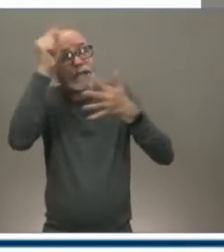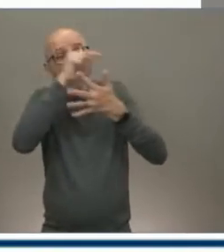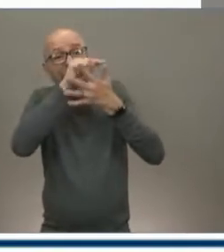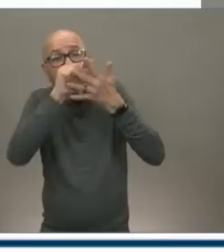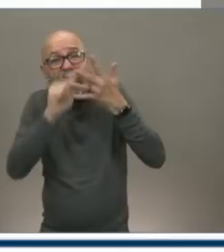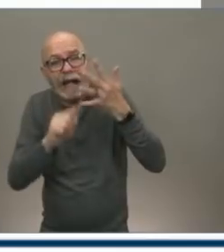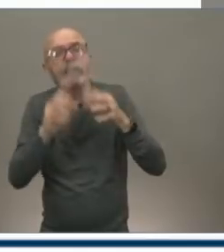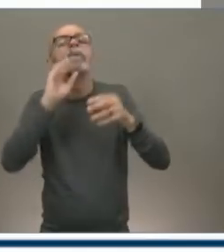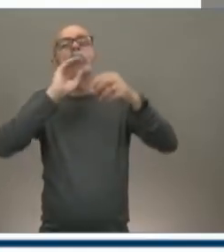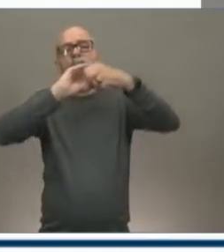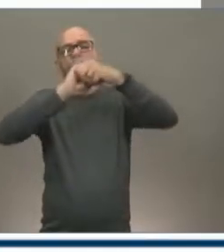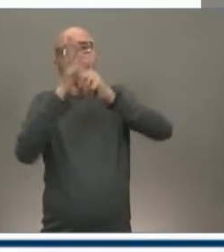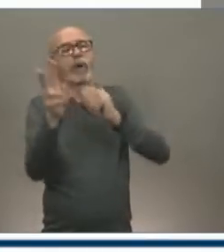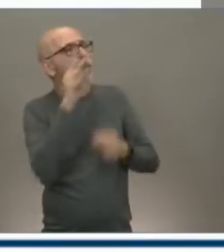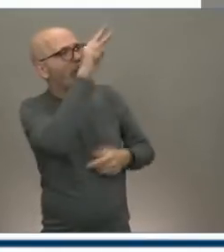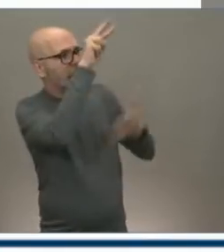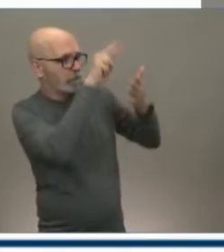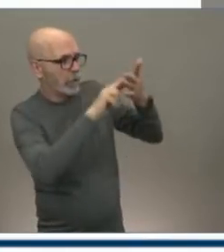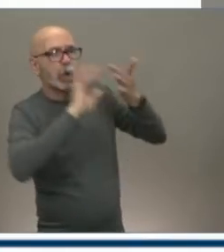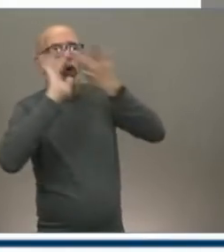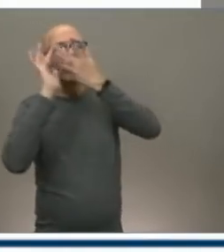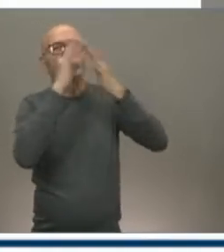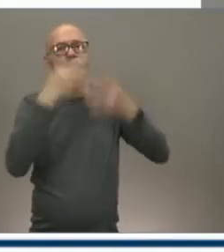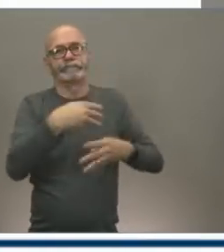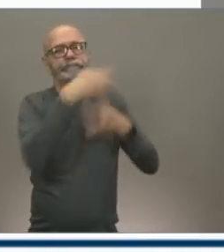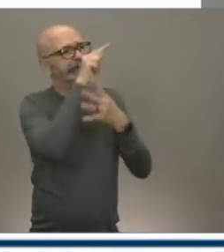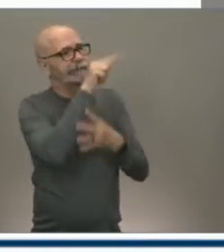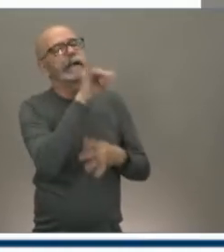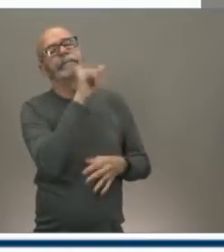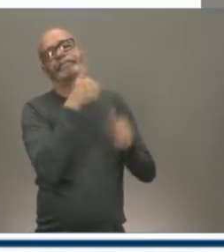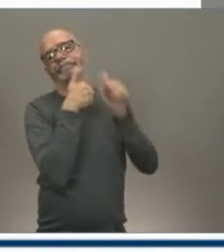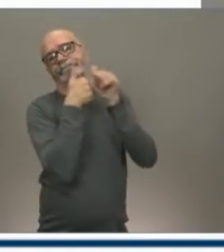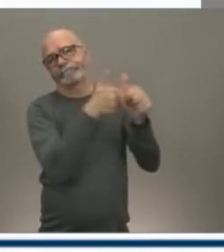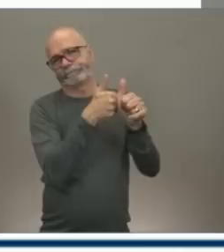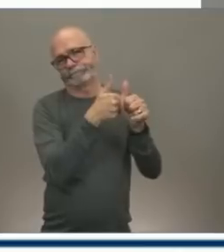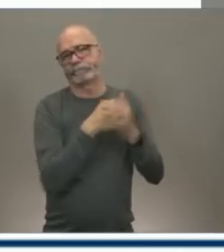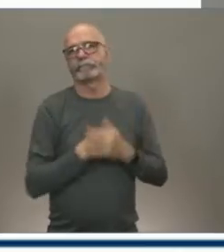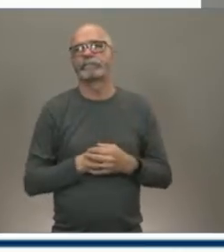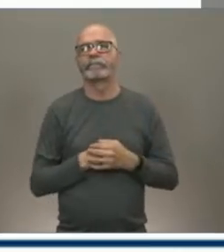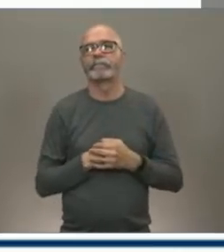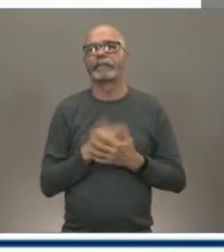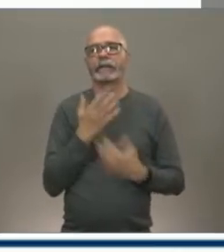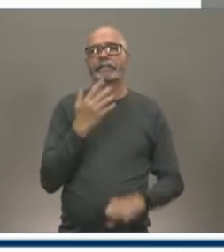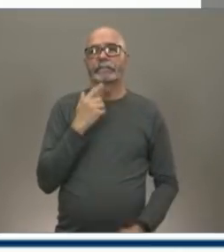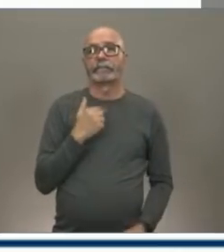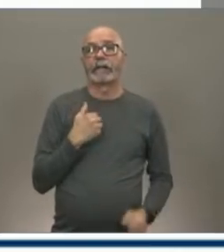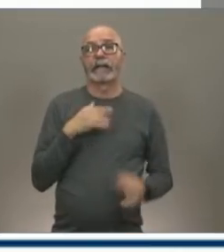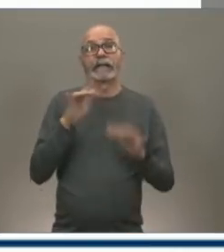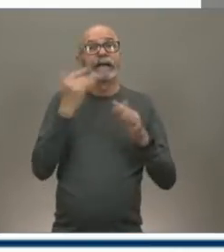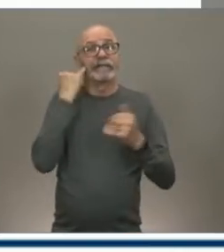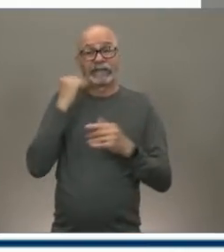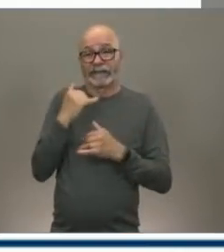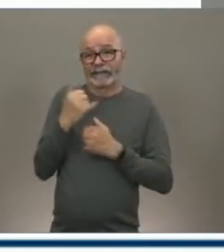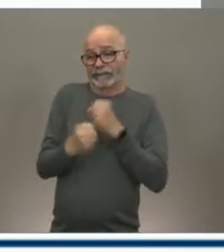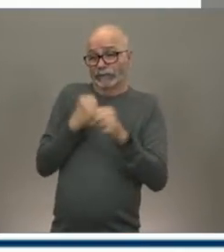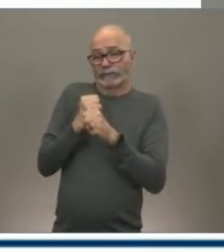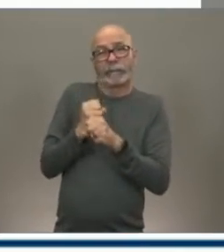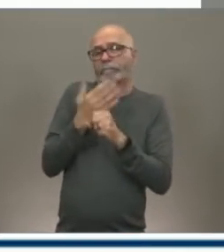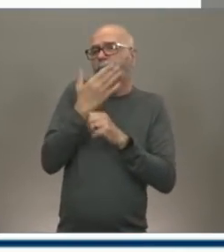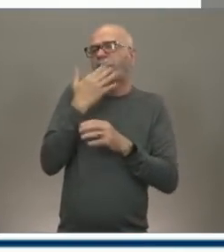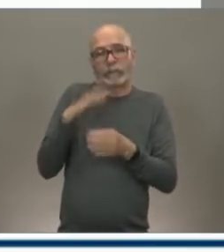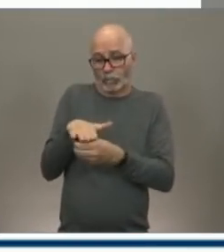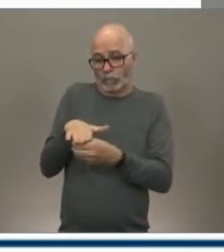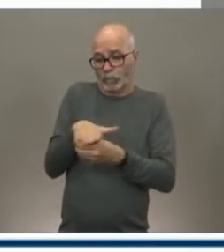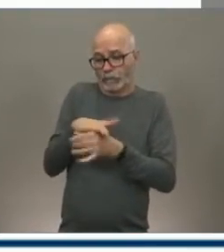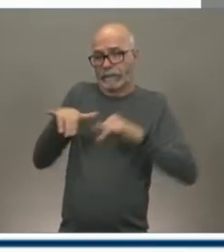coronavirus website. So this year, the best approach for holidays is going to be staying close to home. We may still have